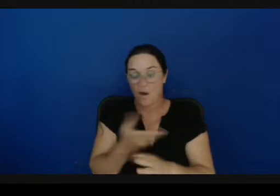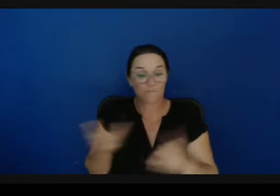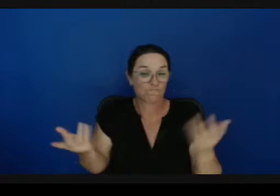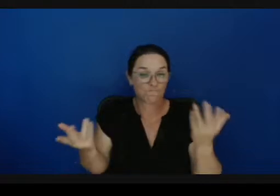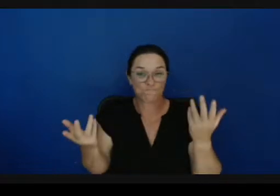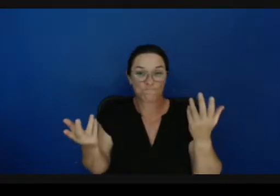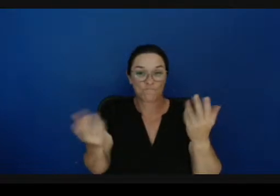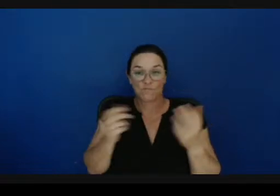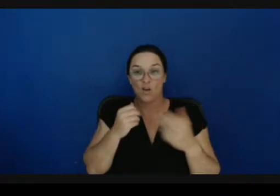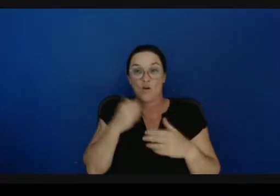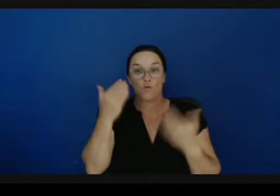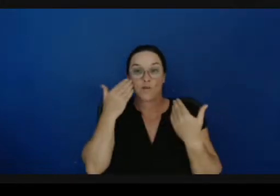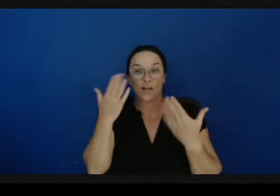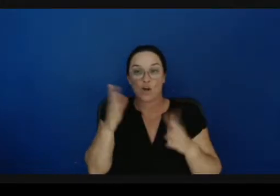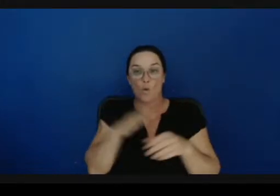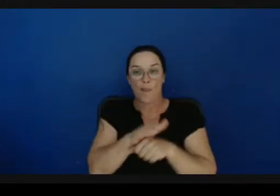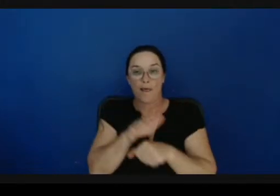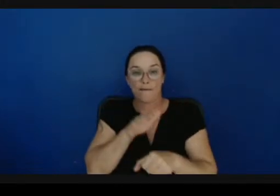know enough ultimately, right?